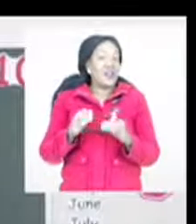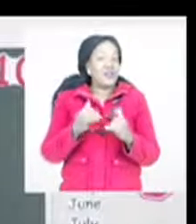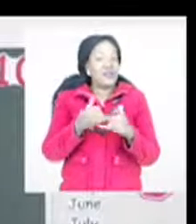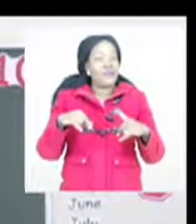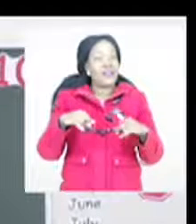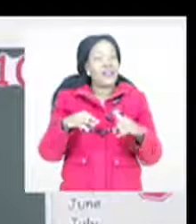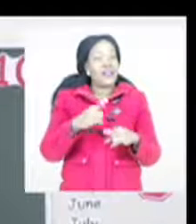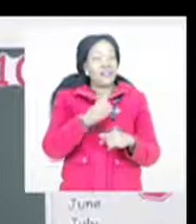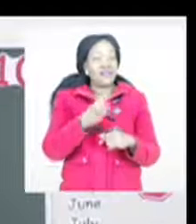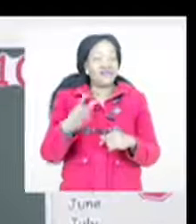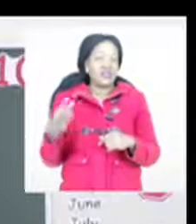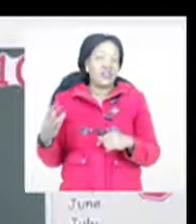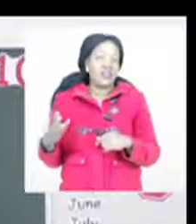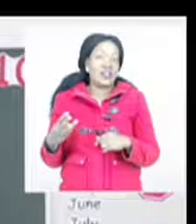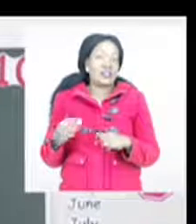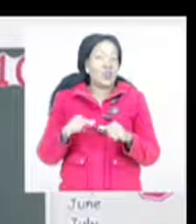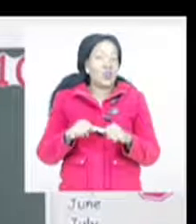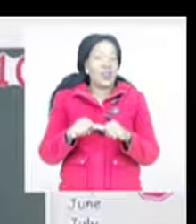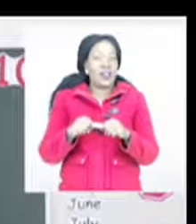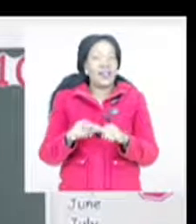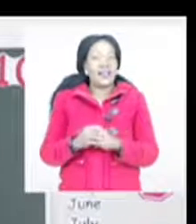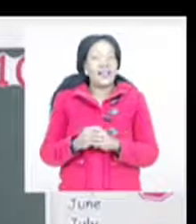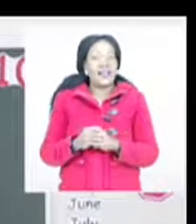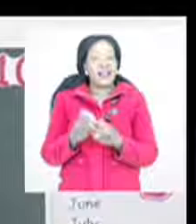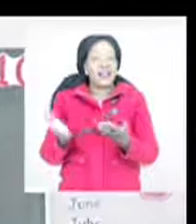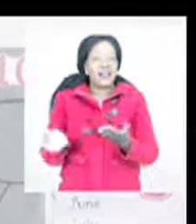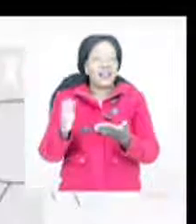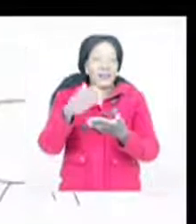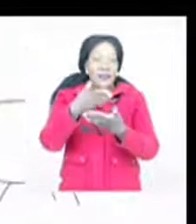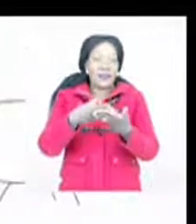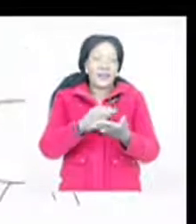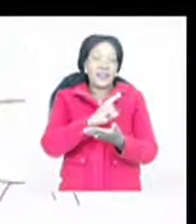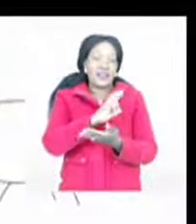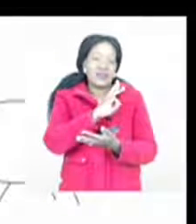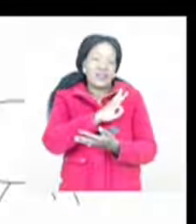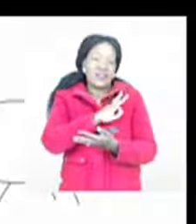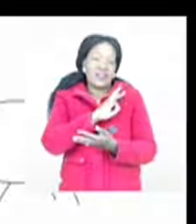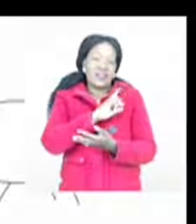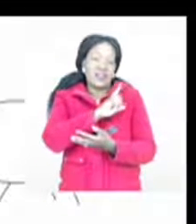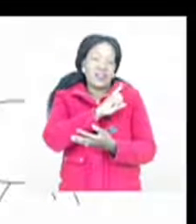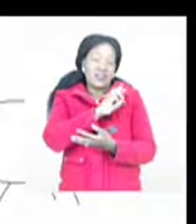on. Now, let's turn to page 3 in our booklet.